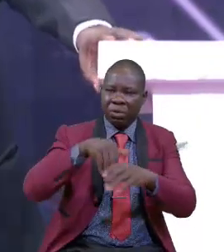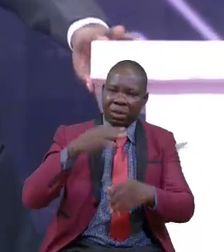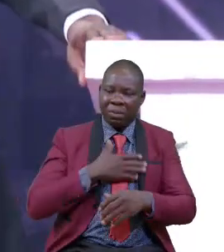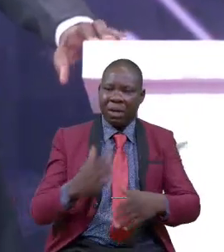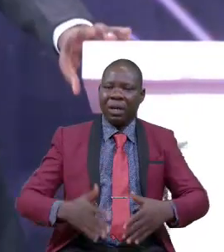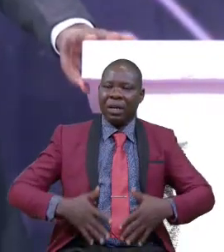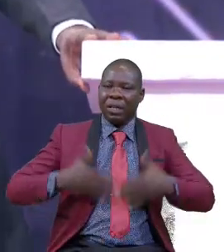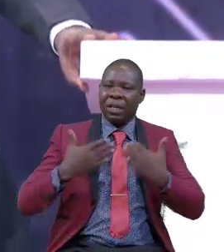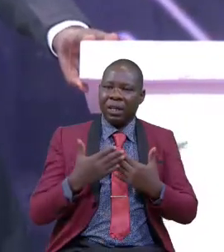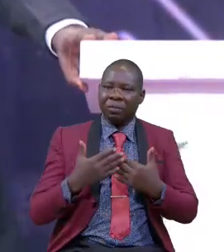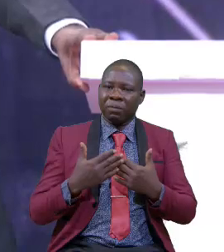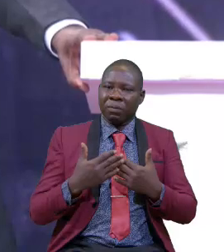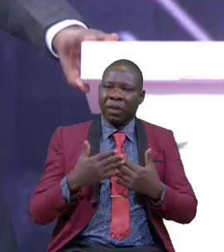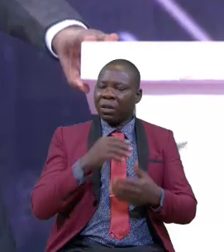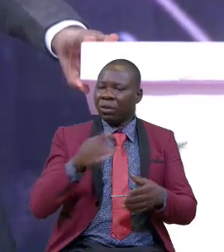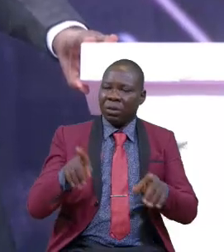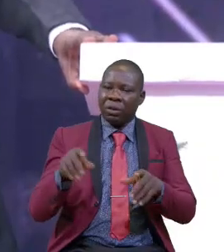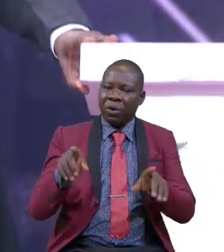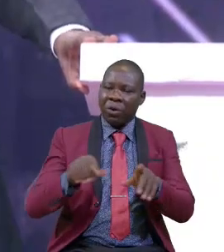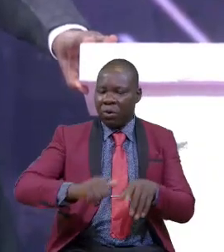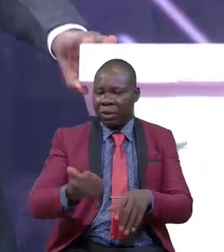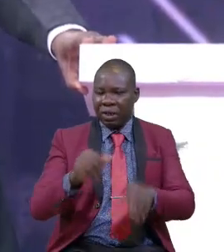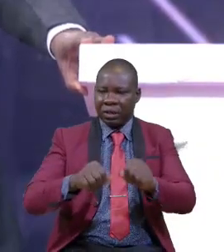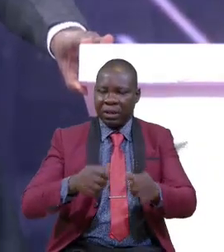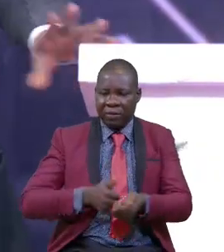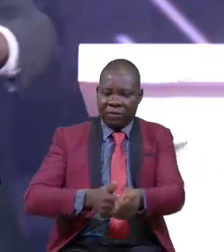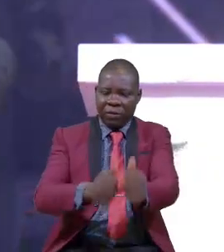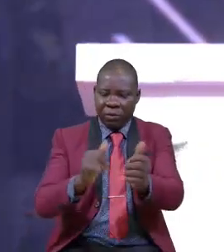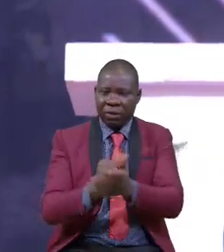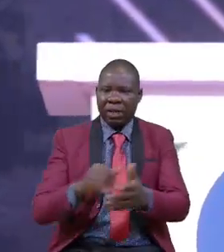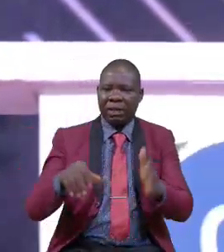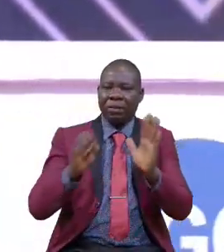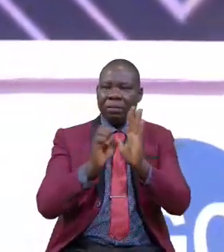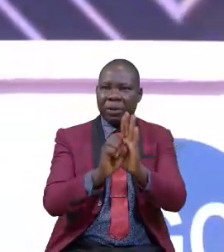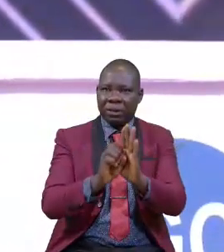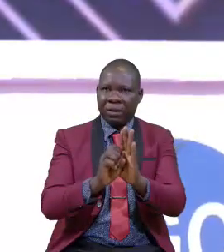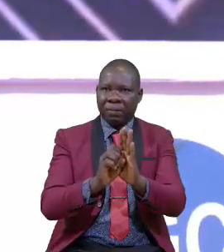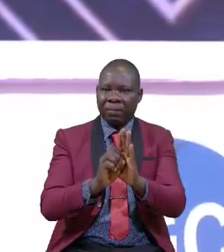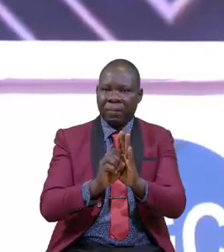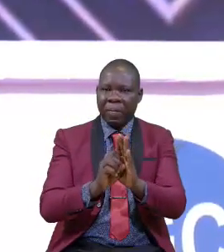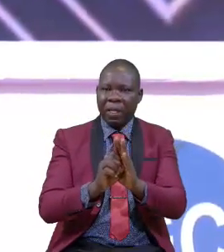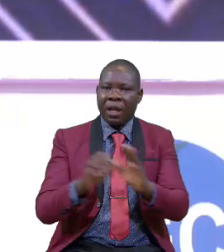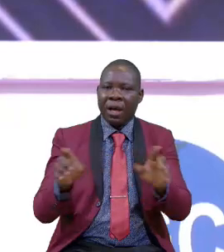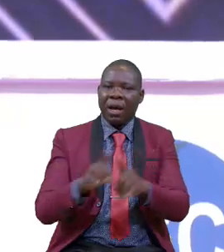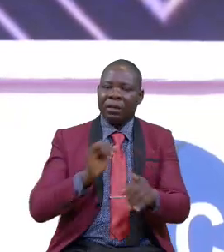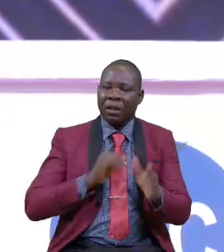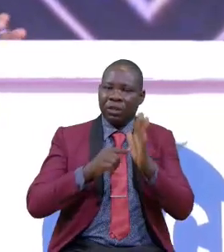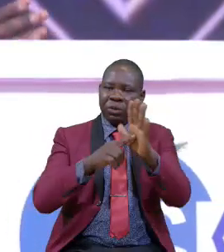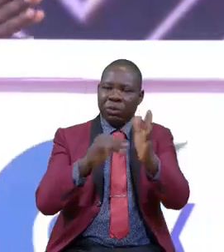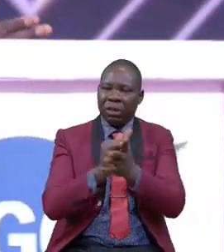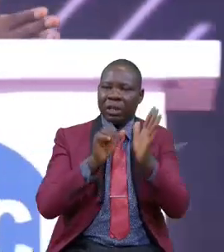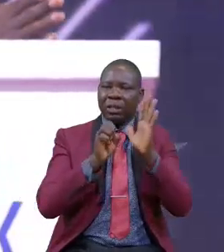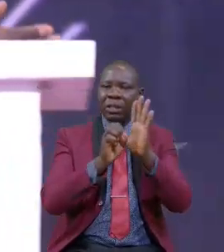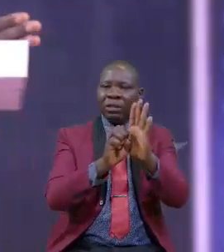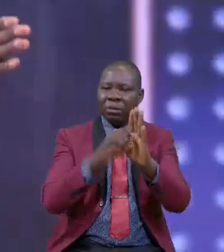and get saved. The grace of God makes me to serve. And then as I show that example, the purpose is